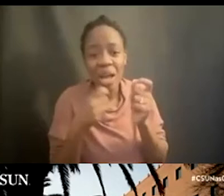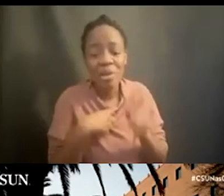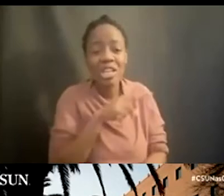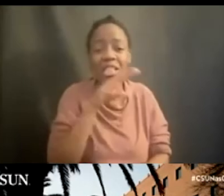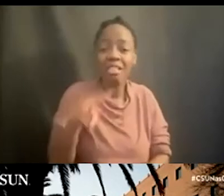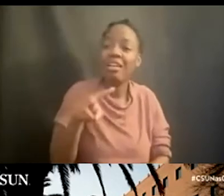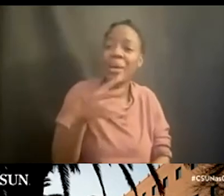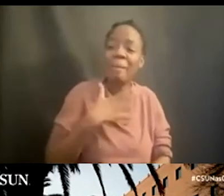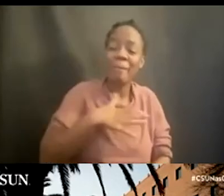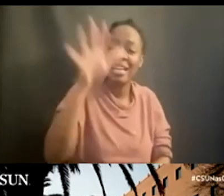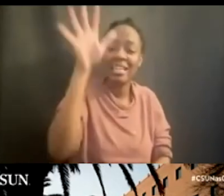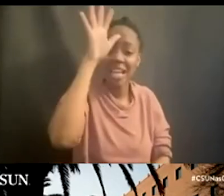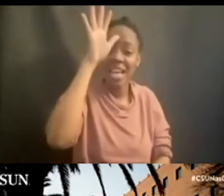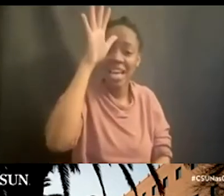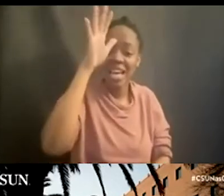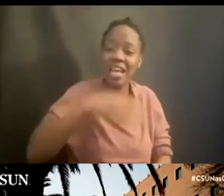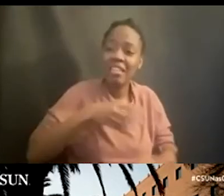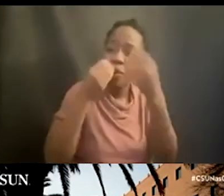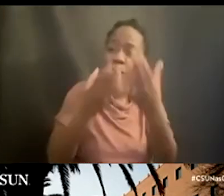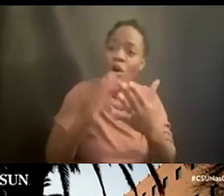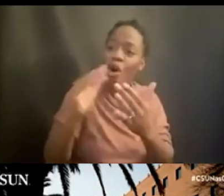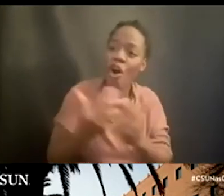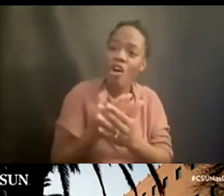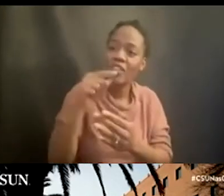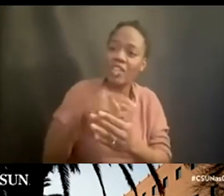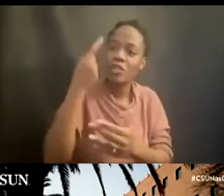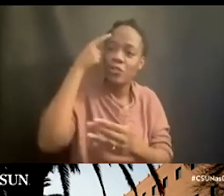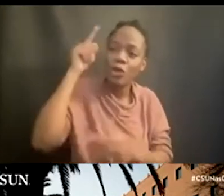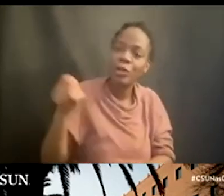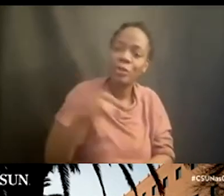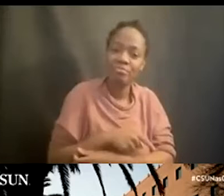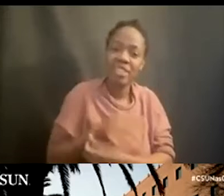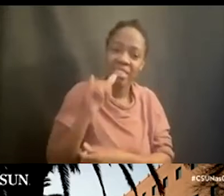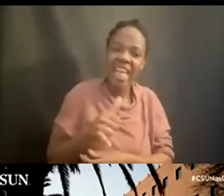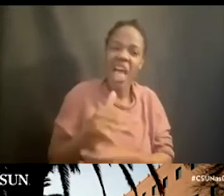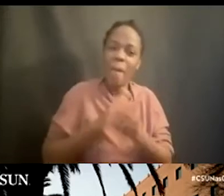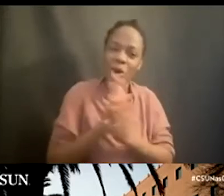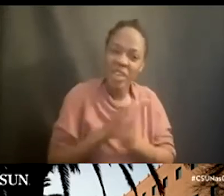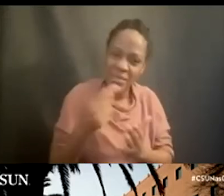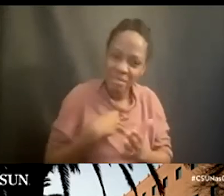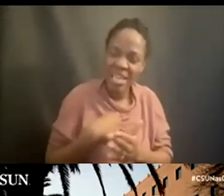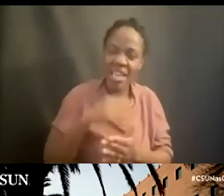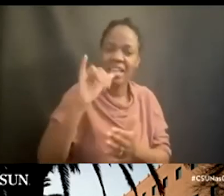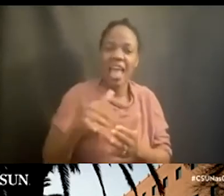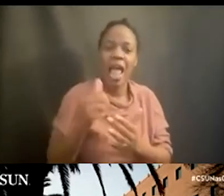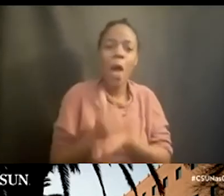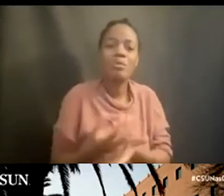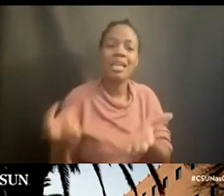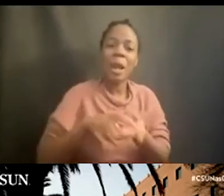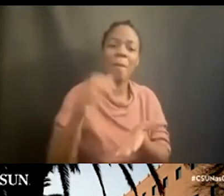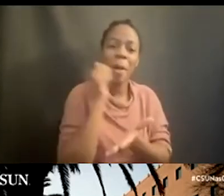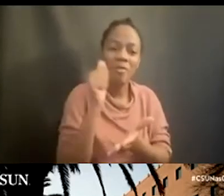saying like, hey, all of this was for you. And that's what wakes me up every day. That's what keeps me going every day. And just developing